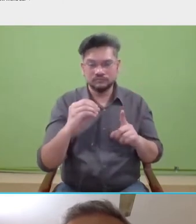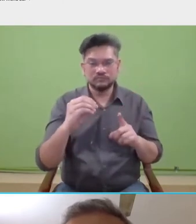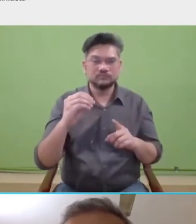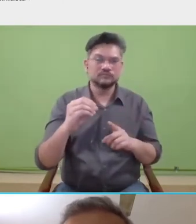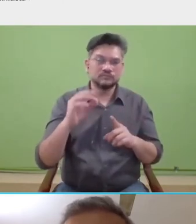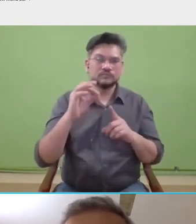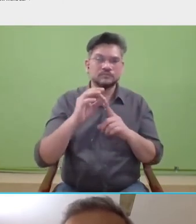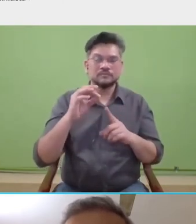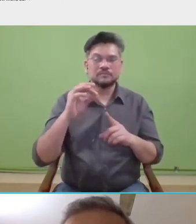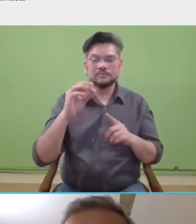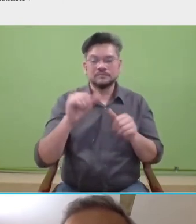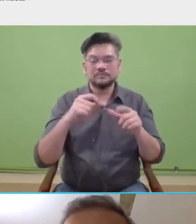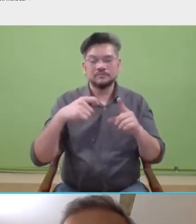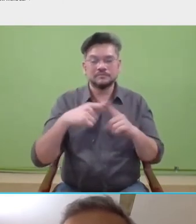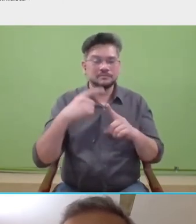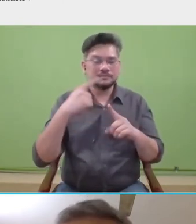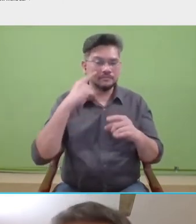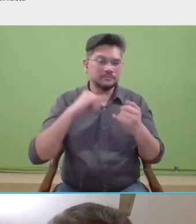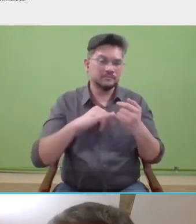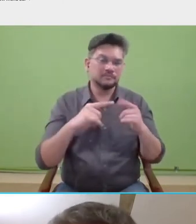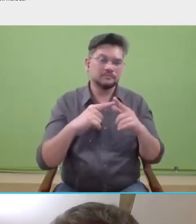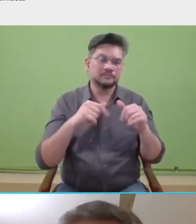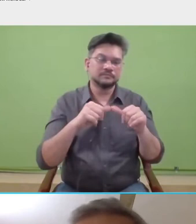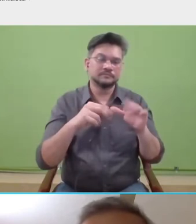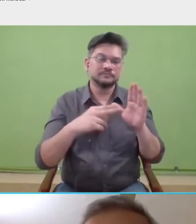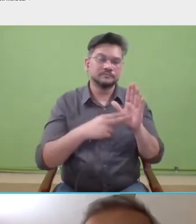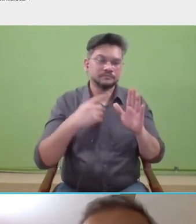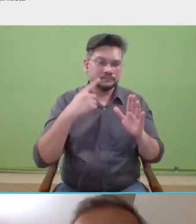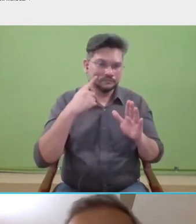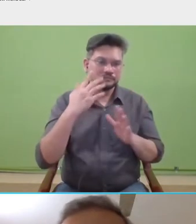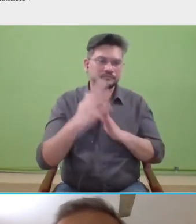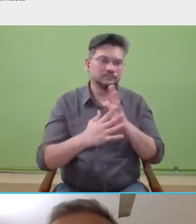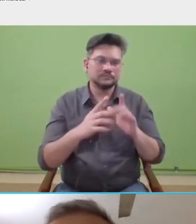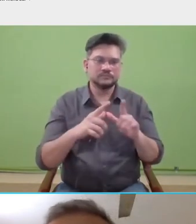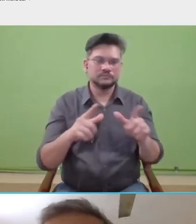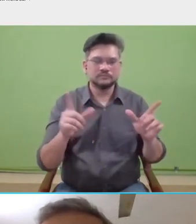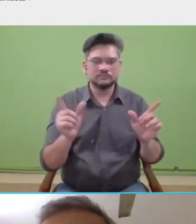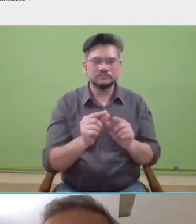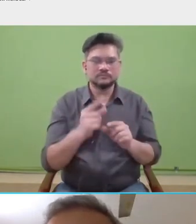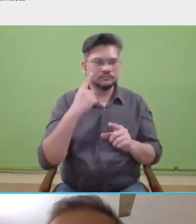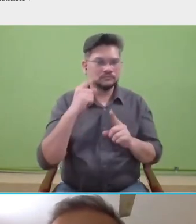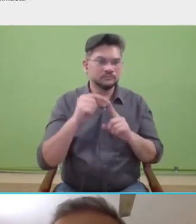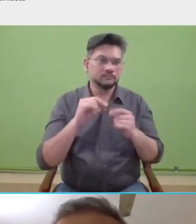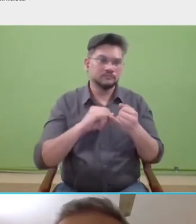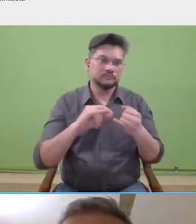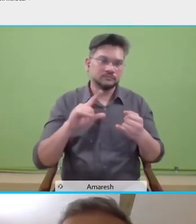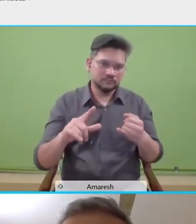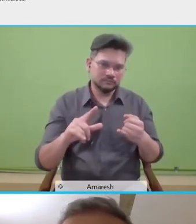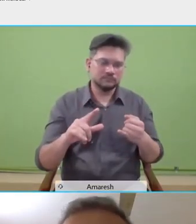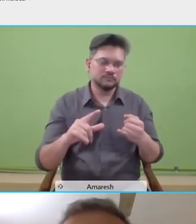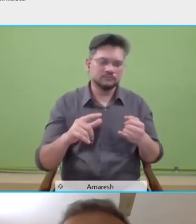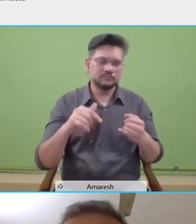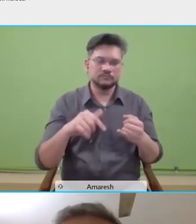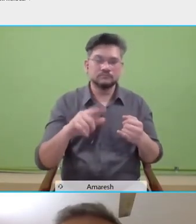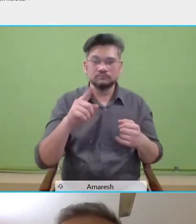abbreviated as ipsl so the first student who worked with me whose work i will refer to